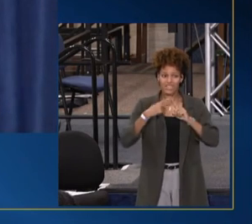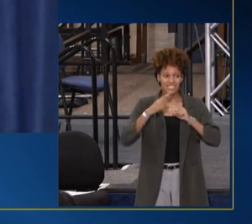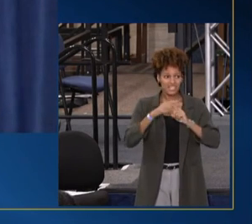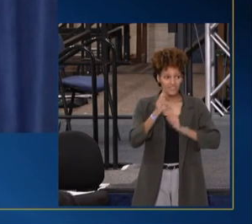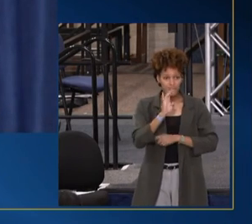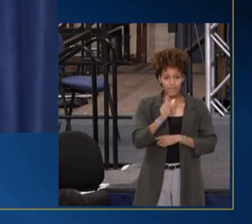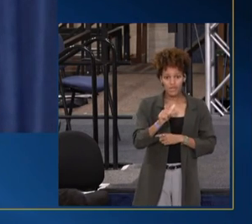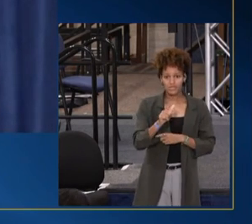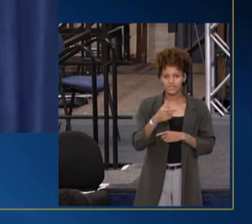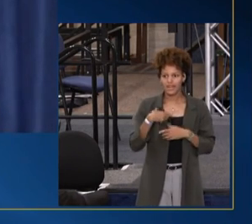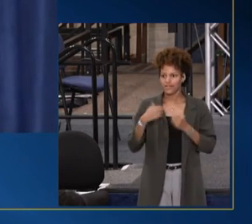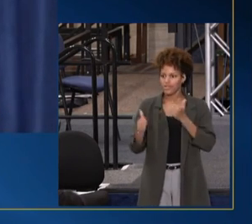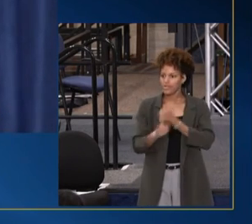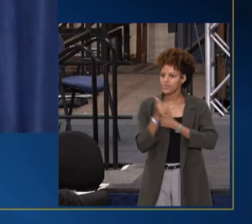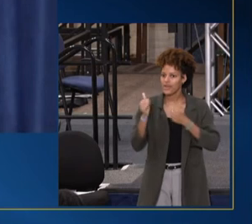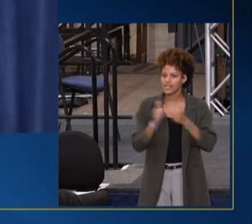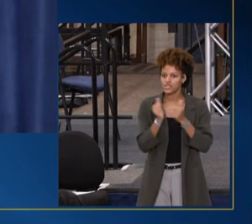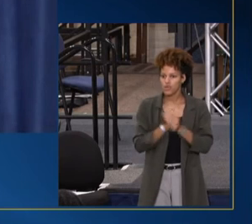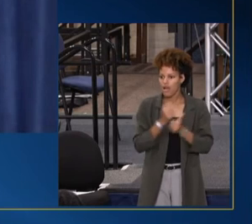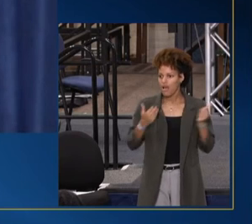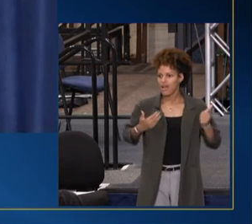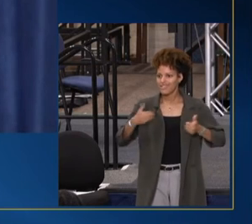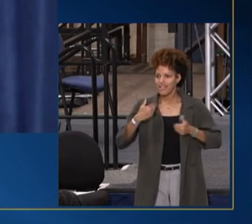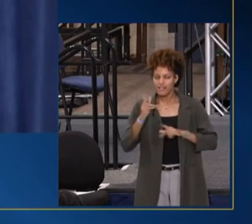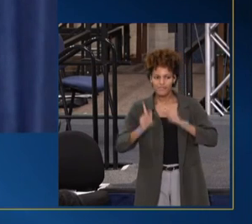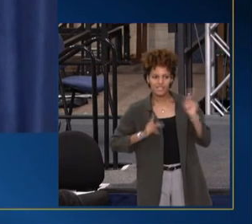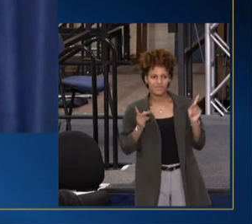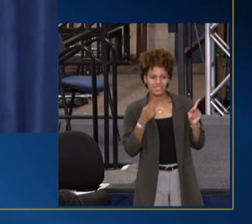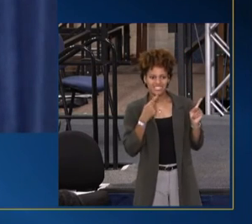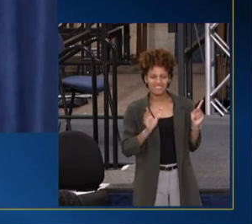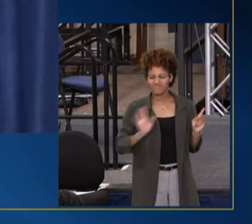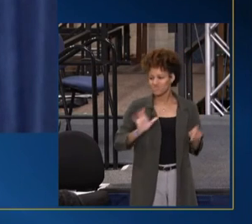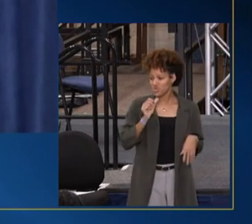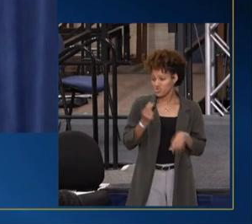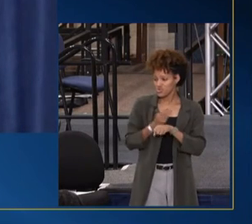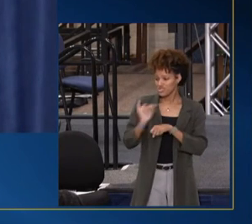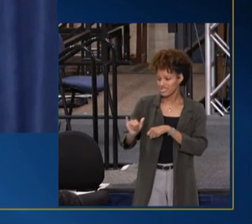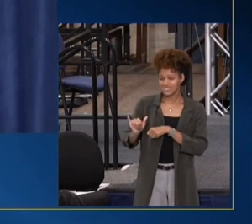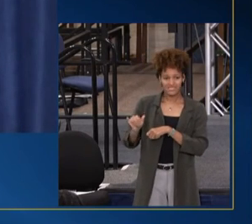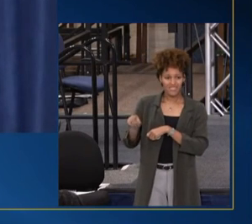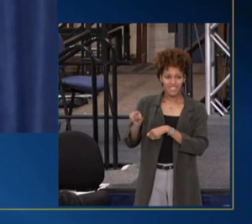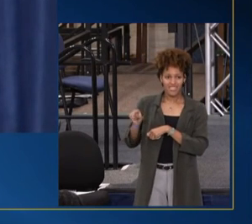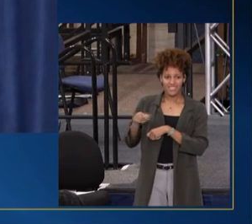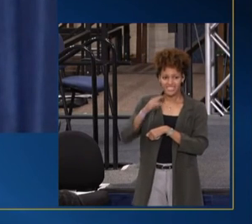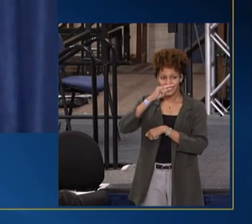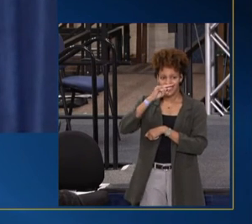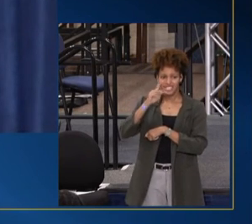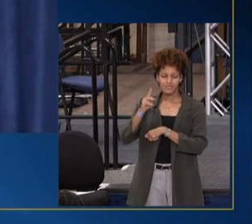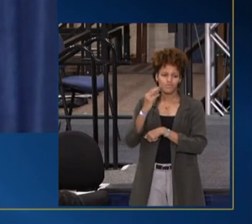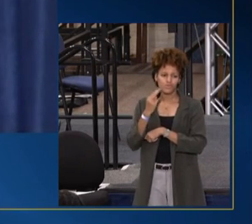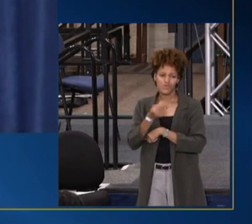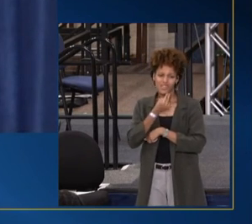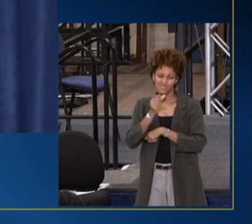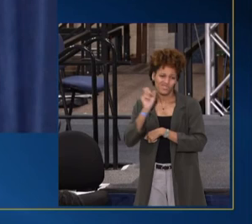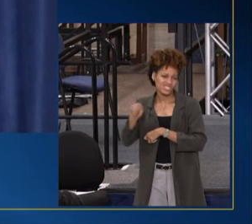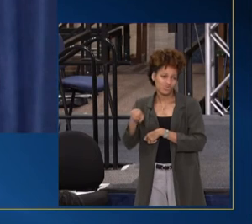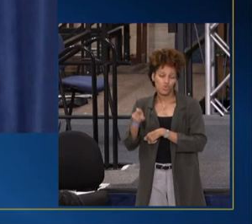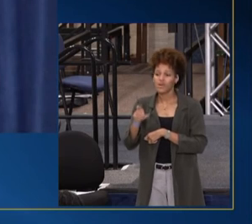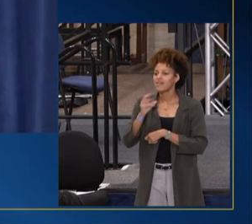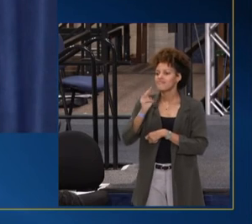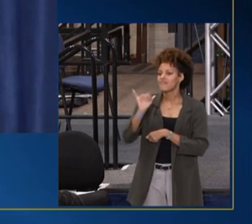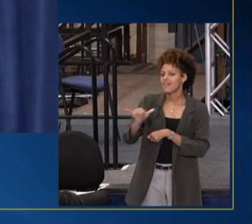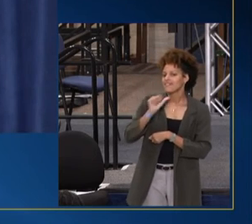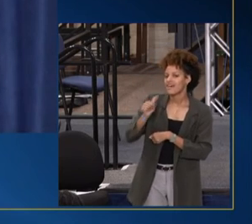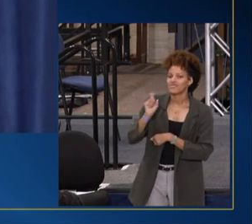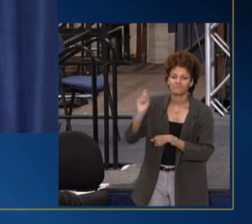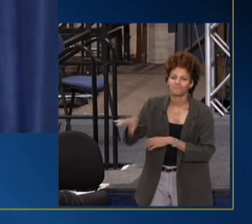out young people, the ones that say, you know what, don't use that kid's pronouns, you don't have to, or even you may not. What